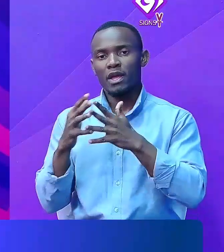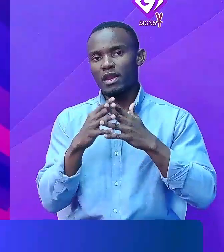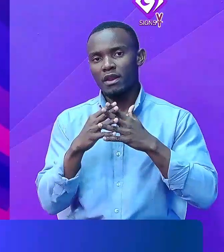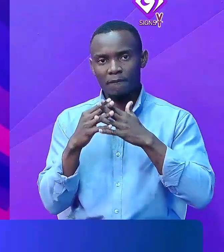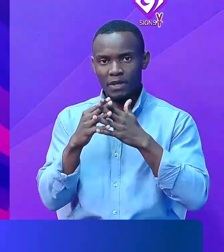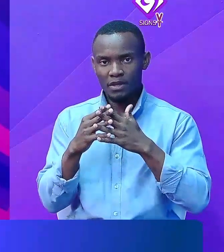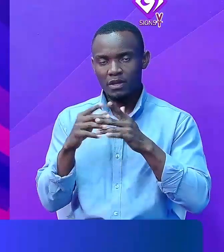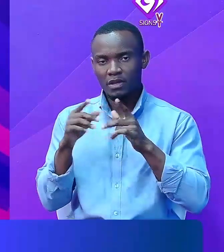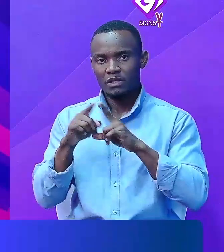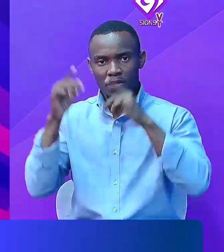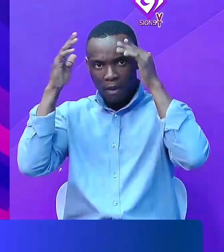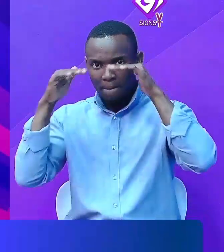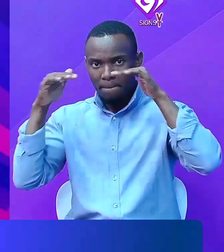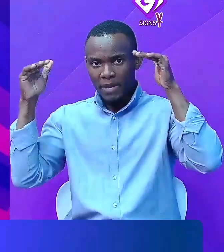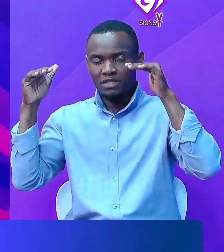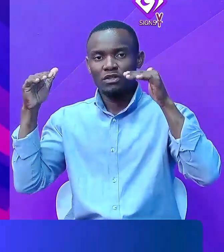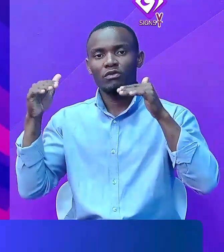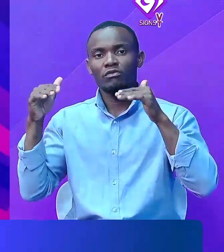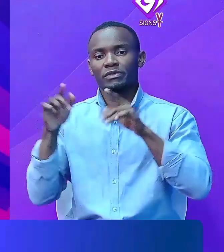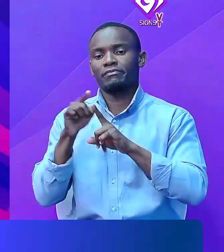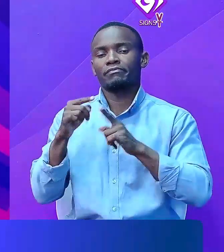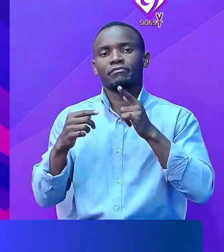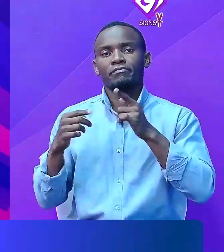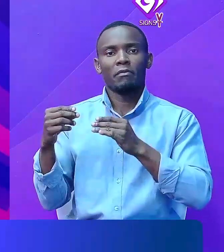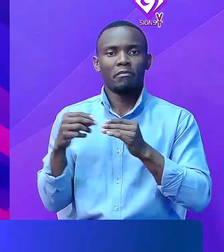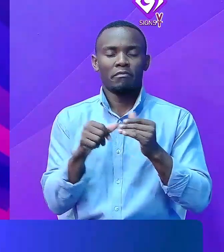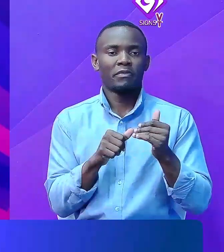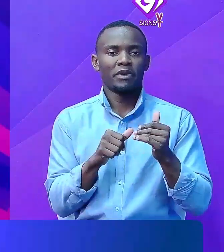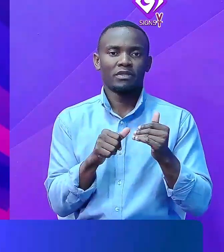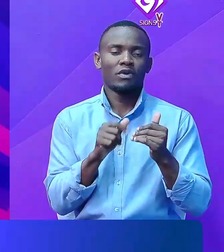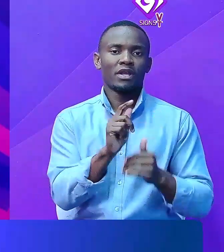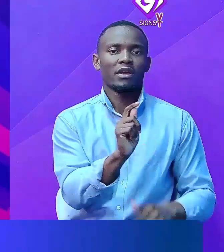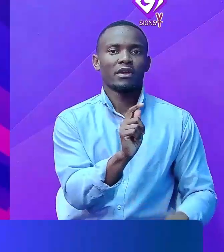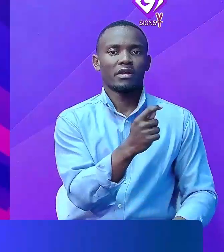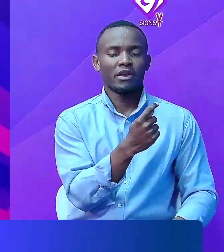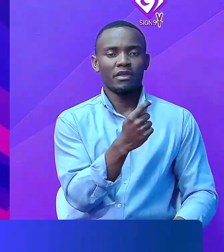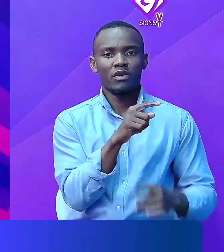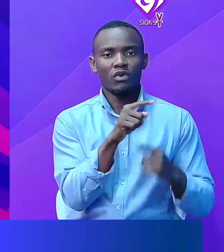victory over Kenya in their last Group F match on Tuesday at the Alassane